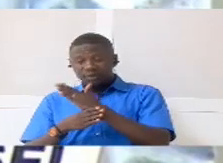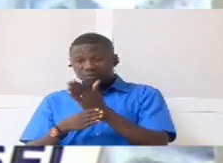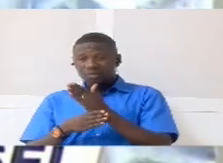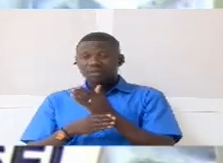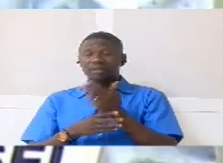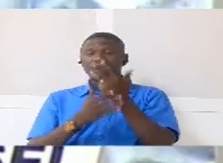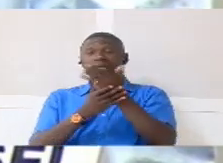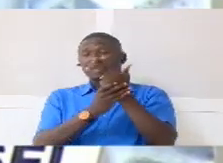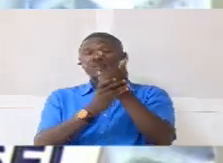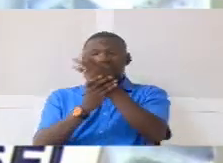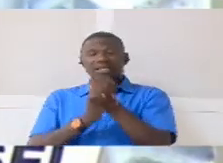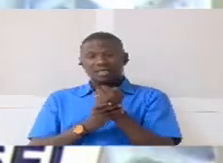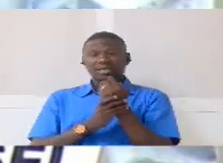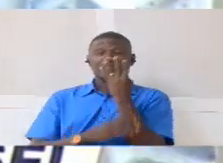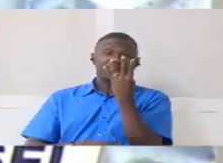and January